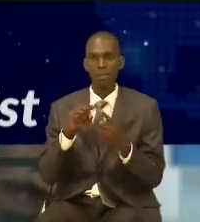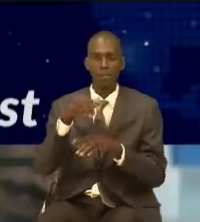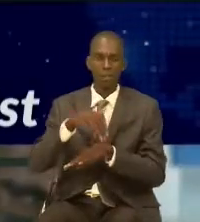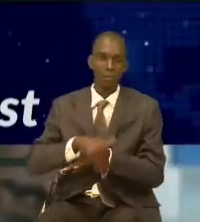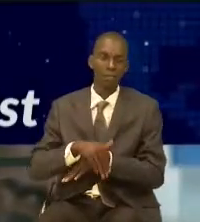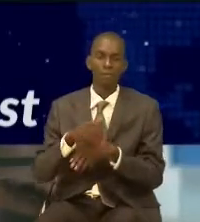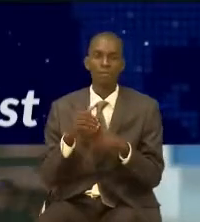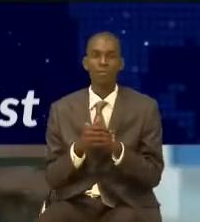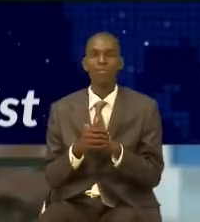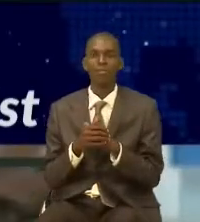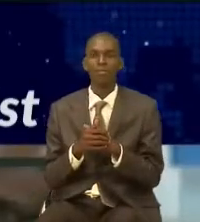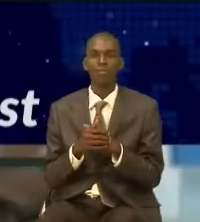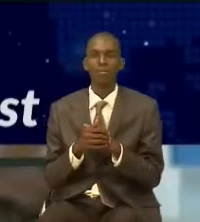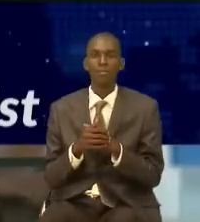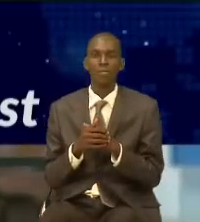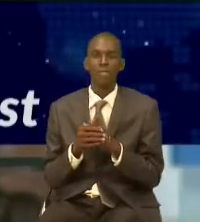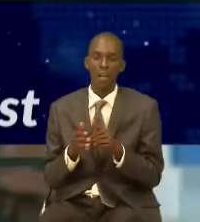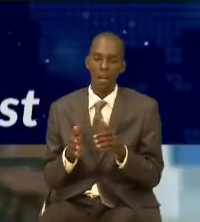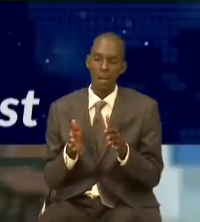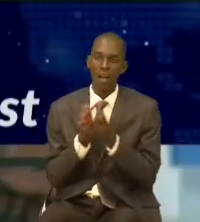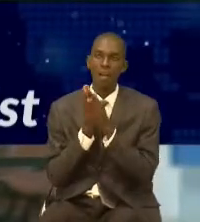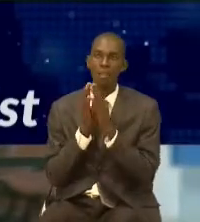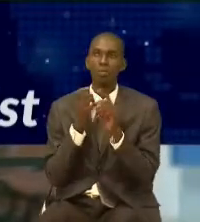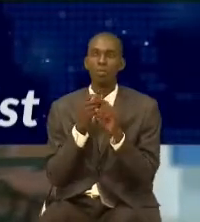keep on praying keep on expecting